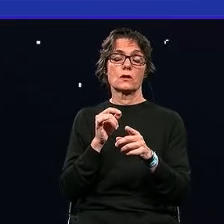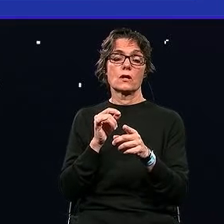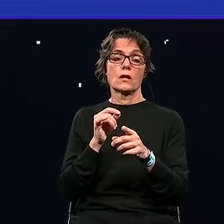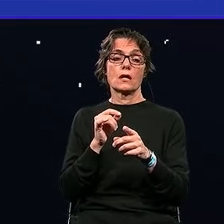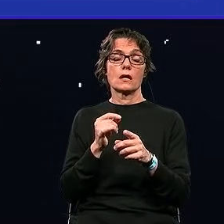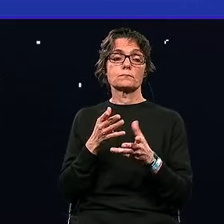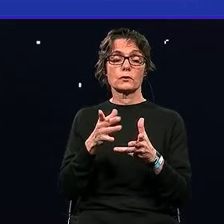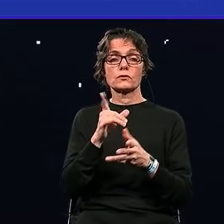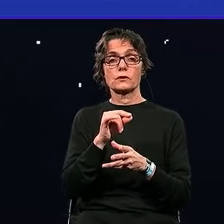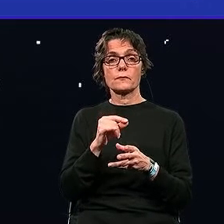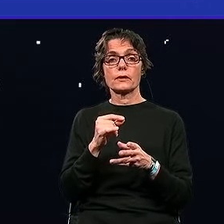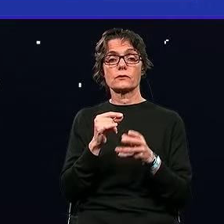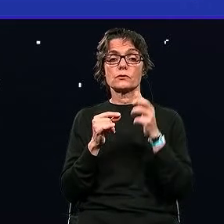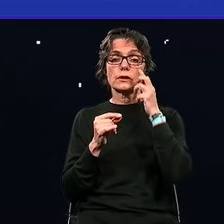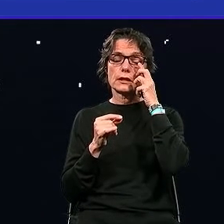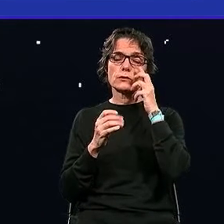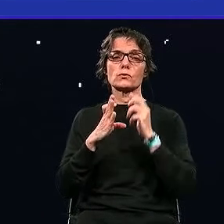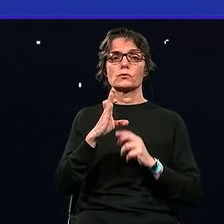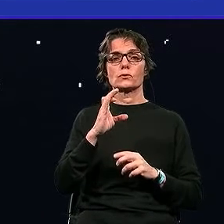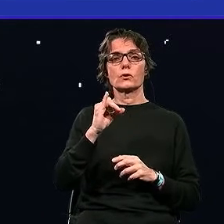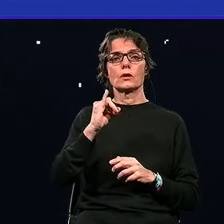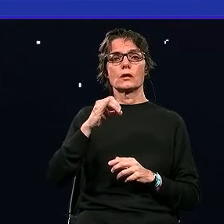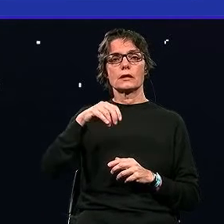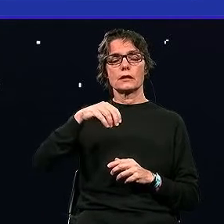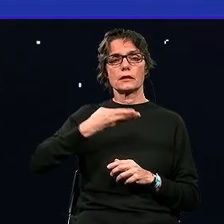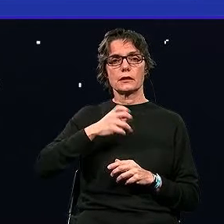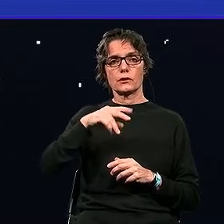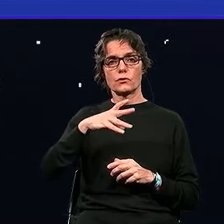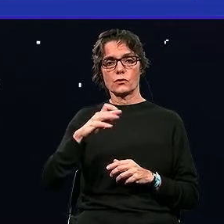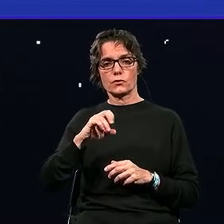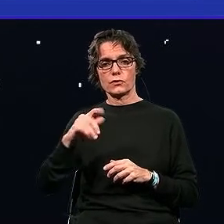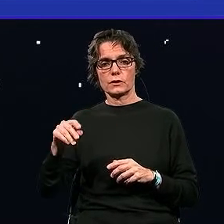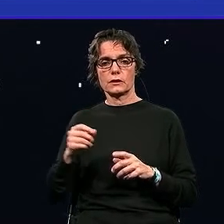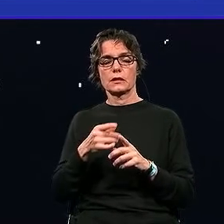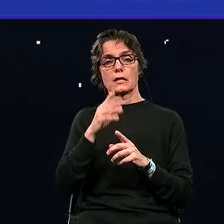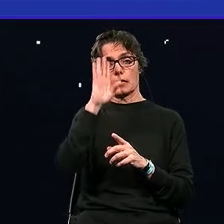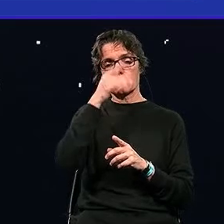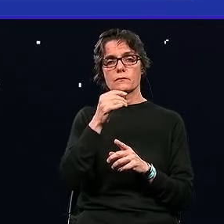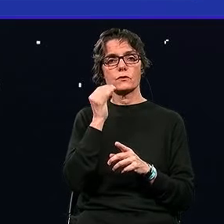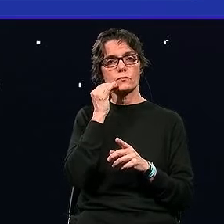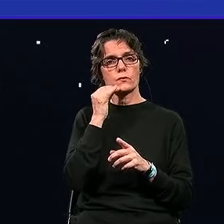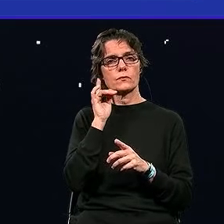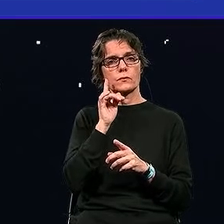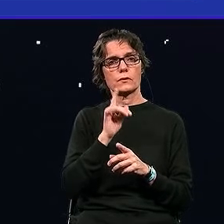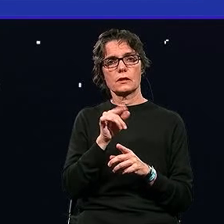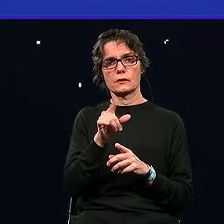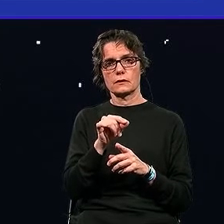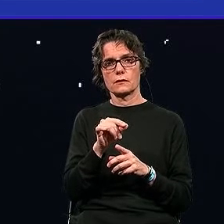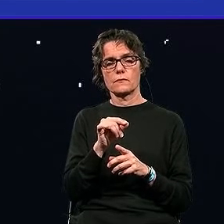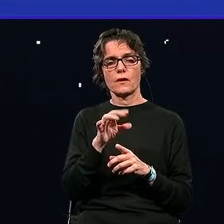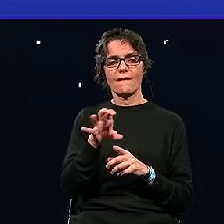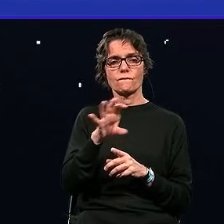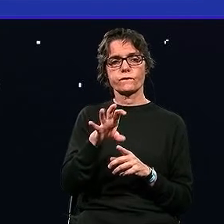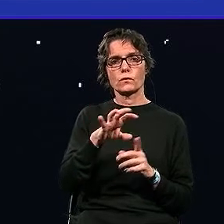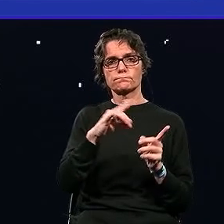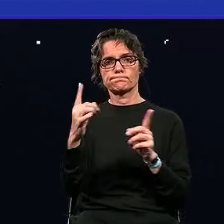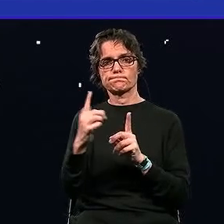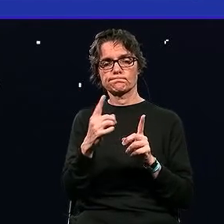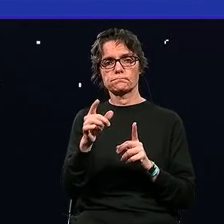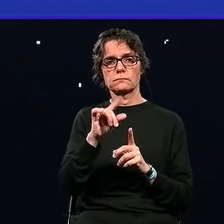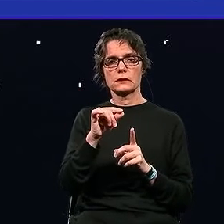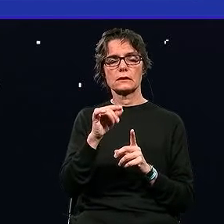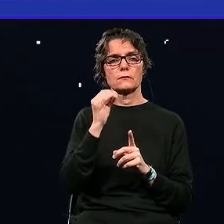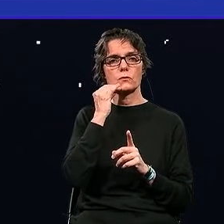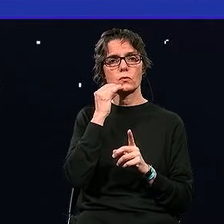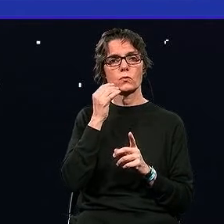where we've helped logistics companies just save enormous quantities of diesel just by the way that you drive, where you route, and the way you